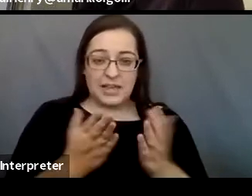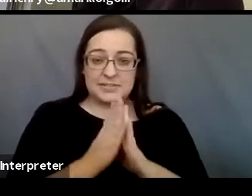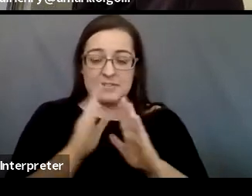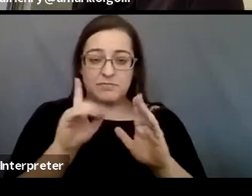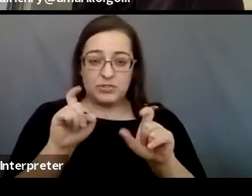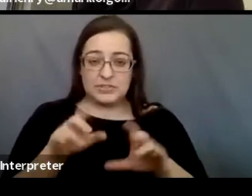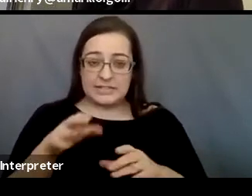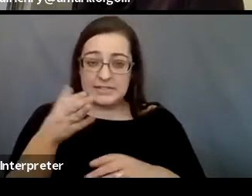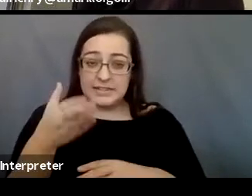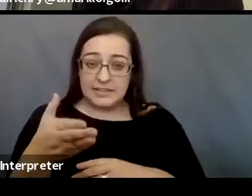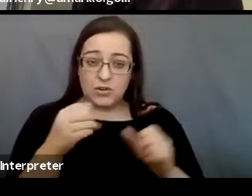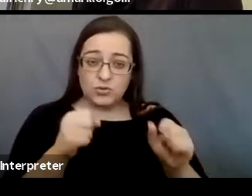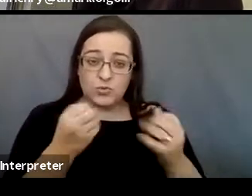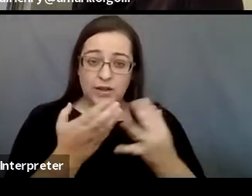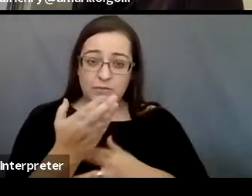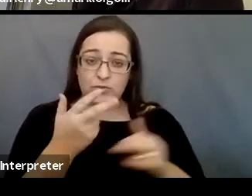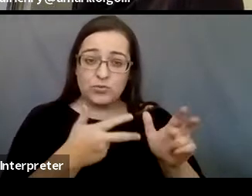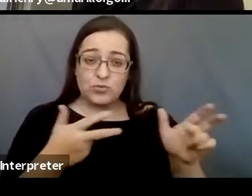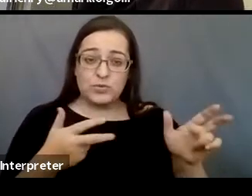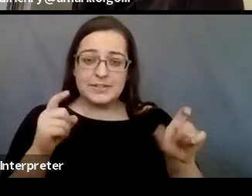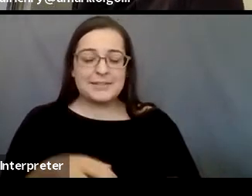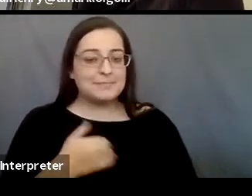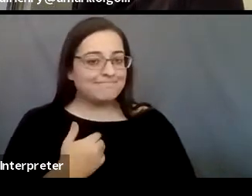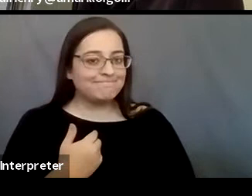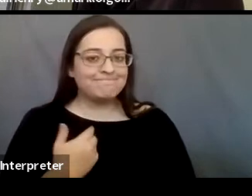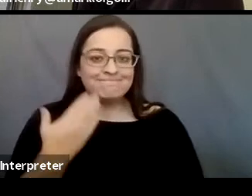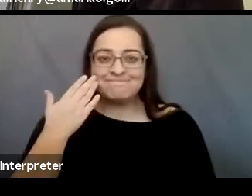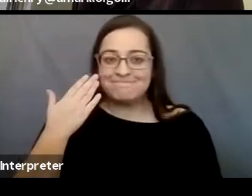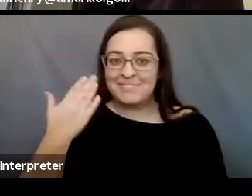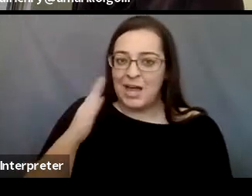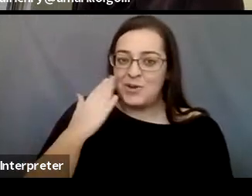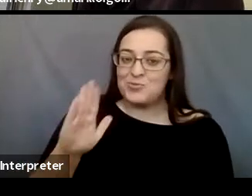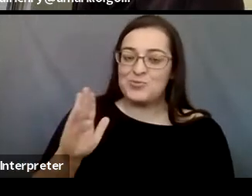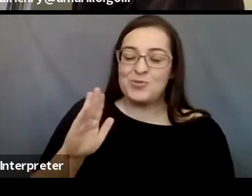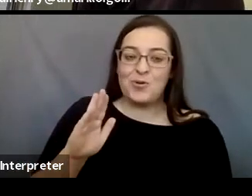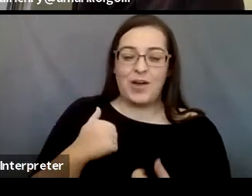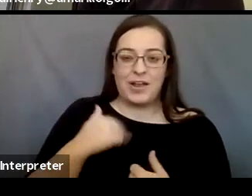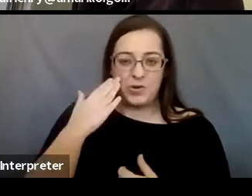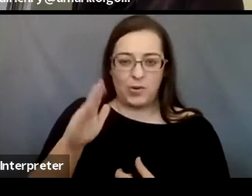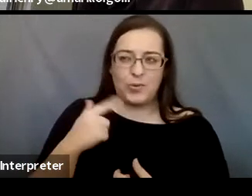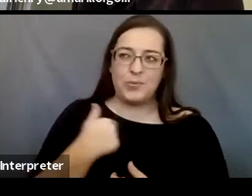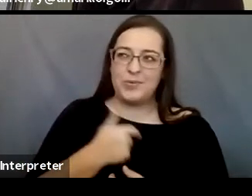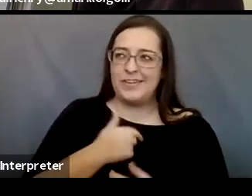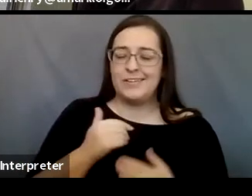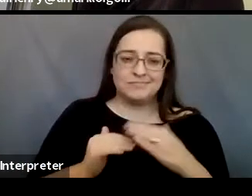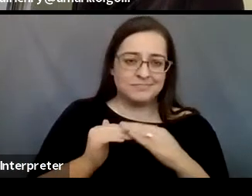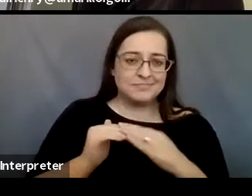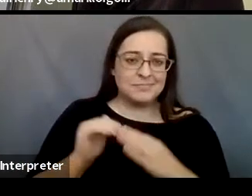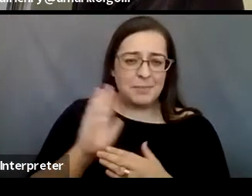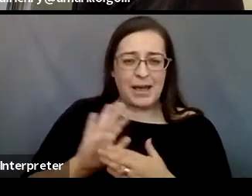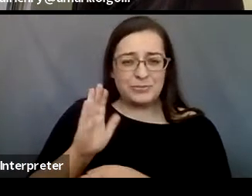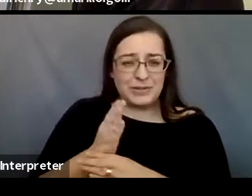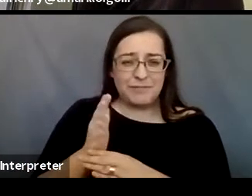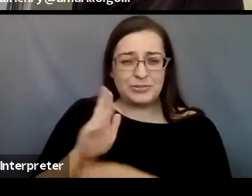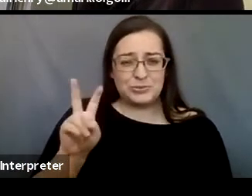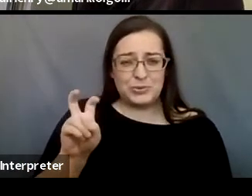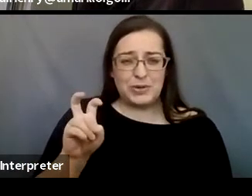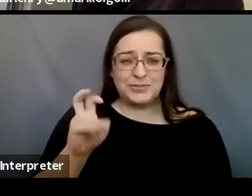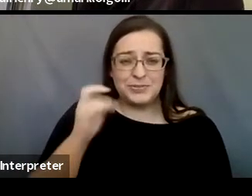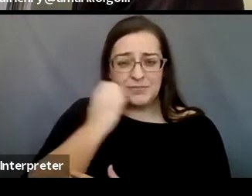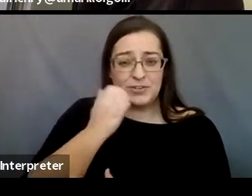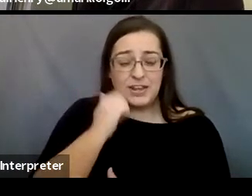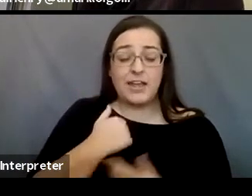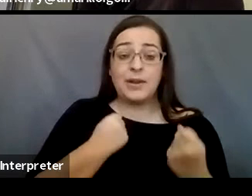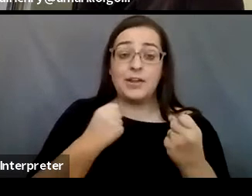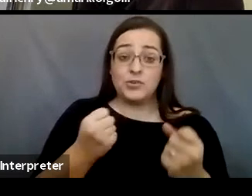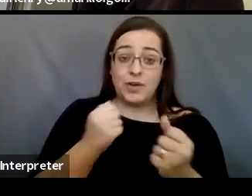tests? I don't know the exact current day trend. I know we've been doing as much as around 200 a day. And every time I drive